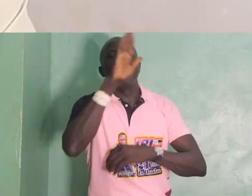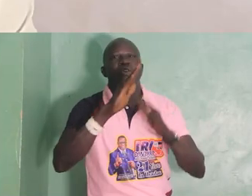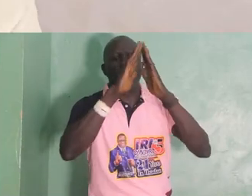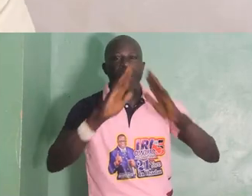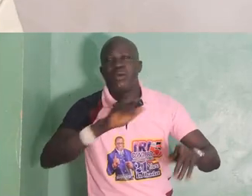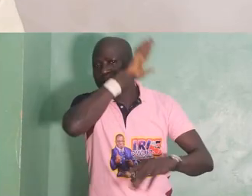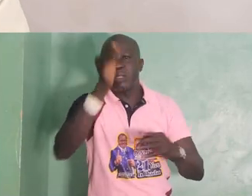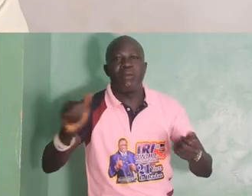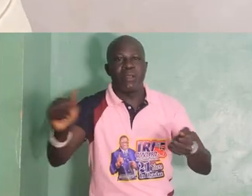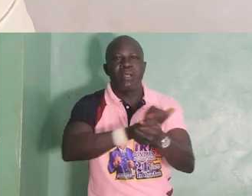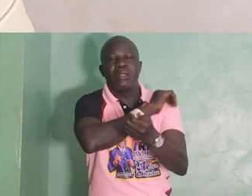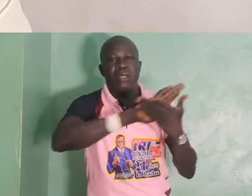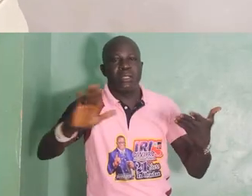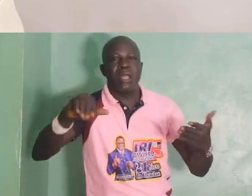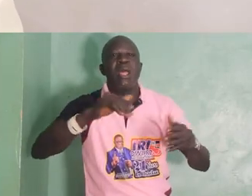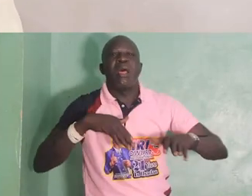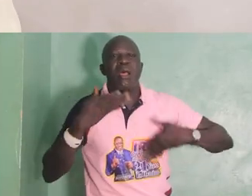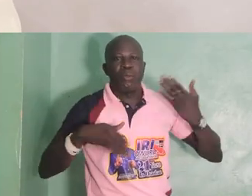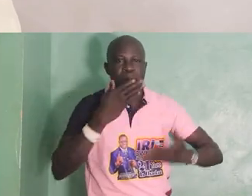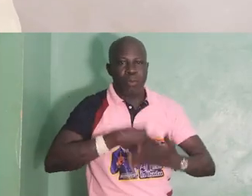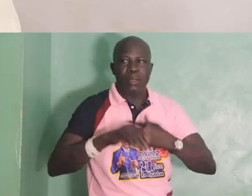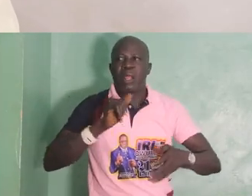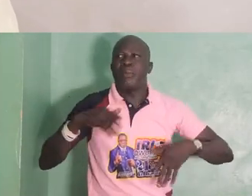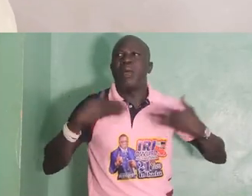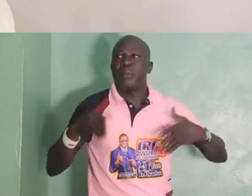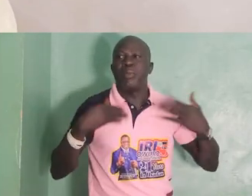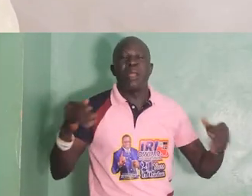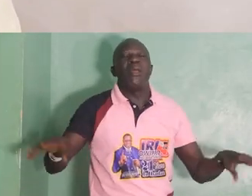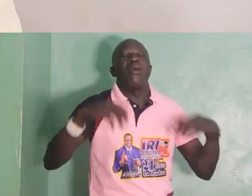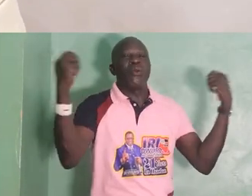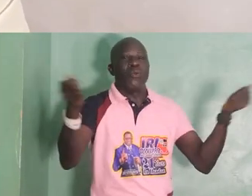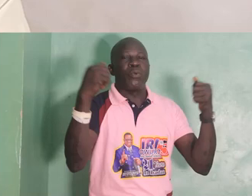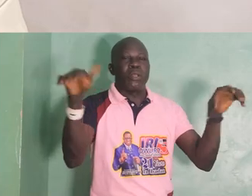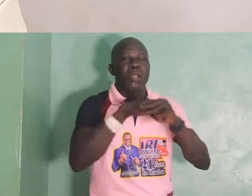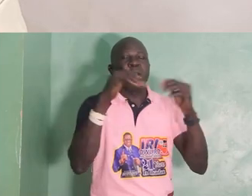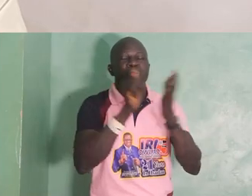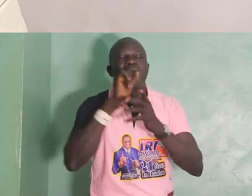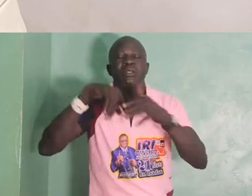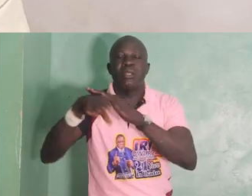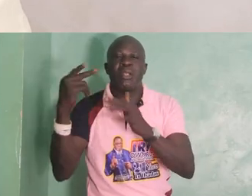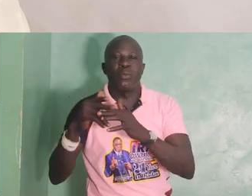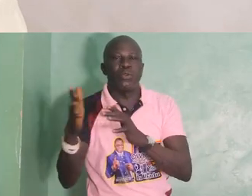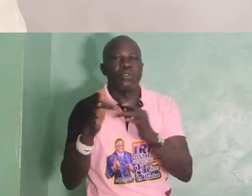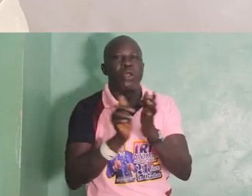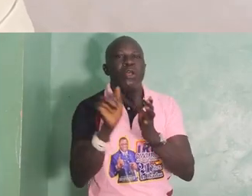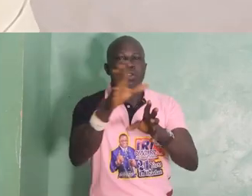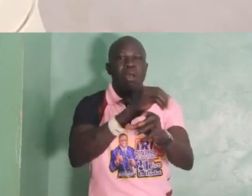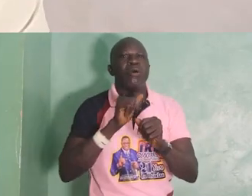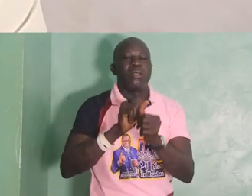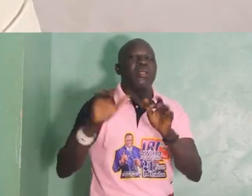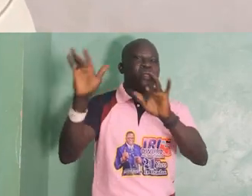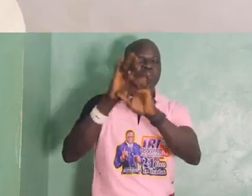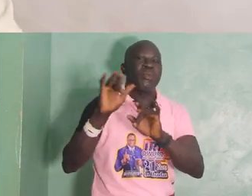You will not feel sorrow. Your home will not scatter. And happy wedding anniversary. In the name of Jesus.